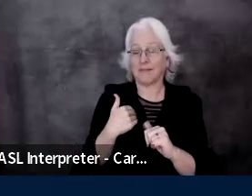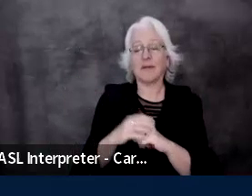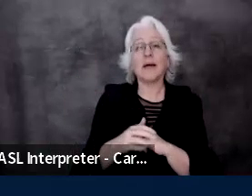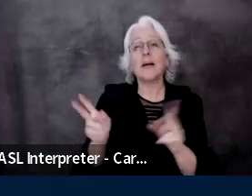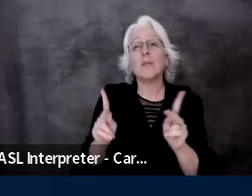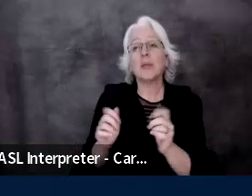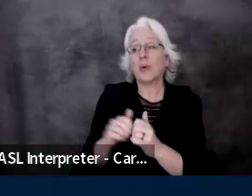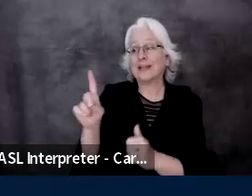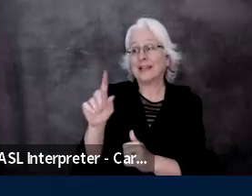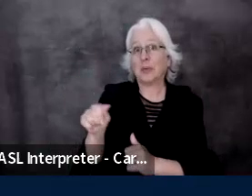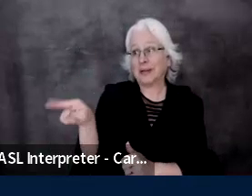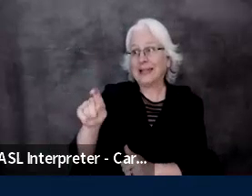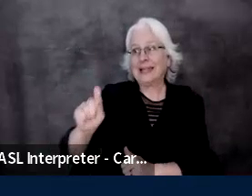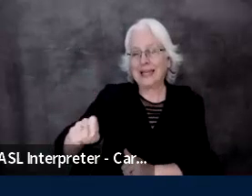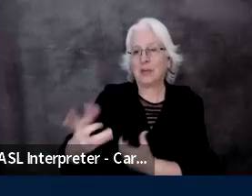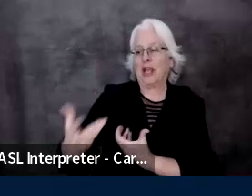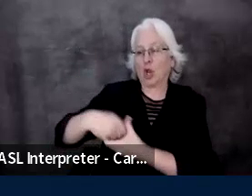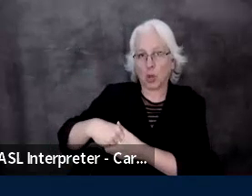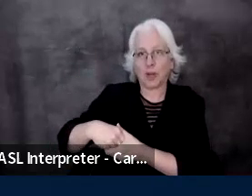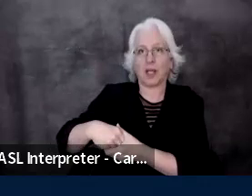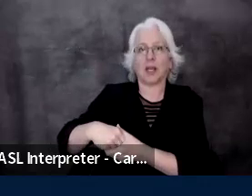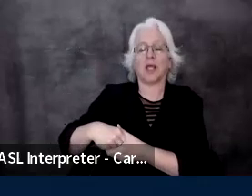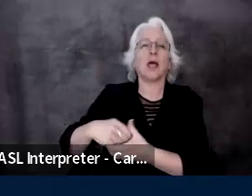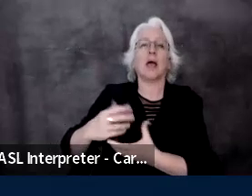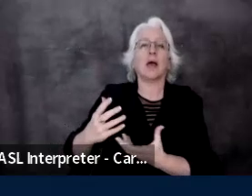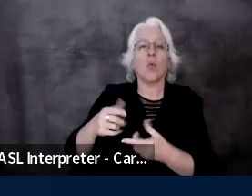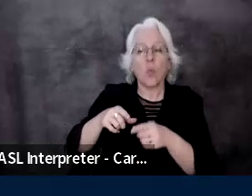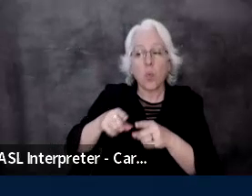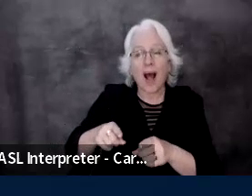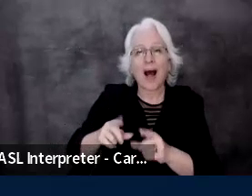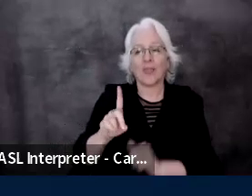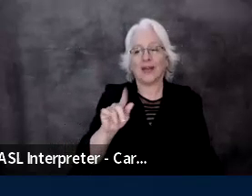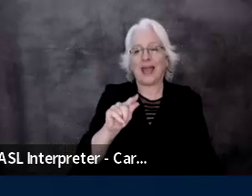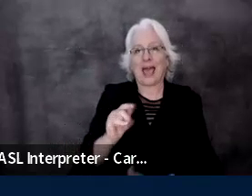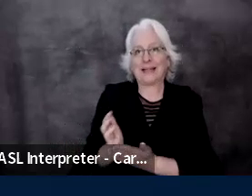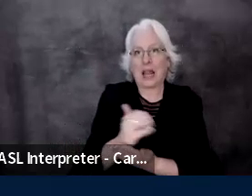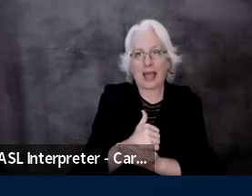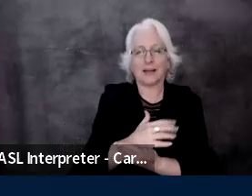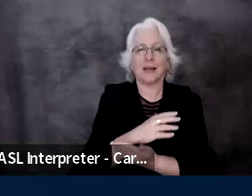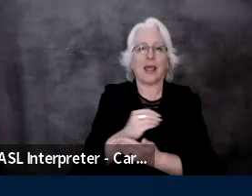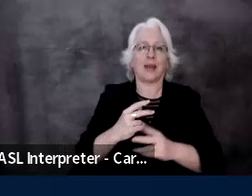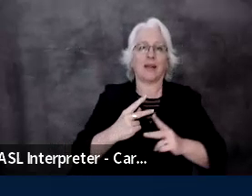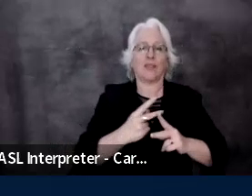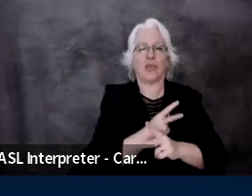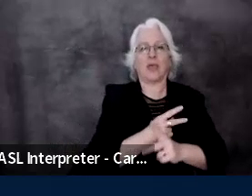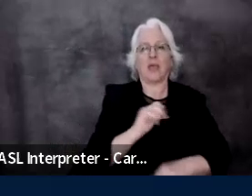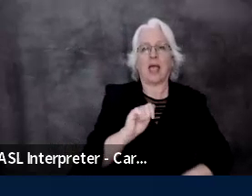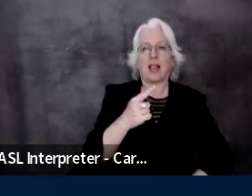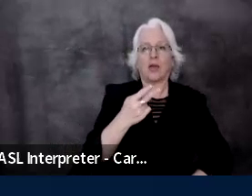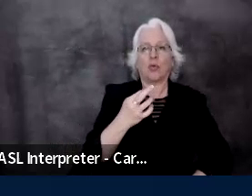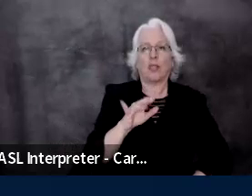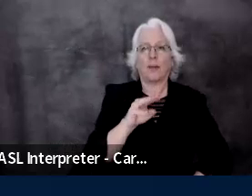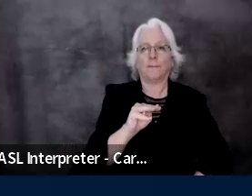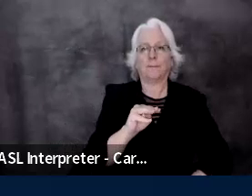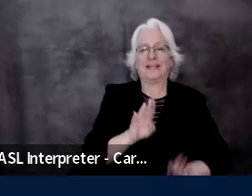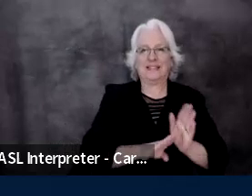be included and at the table as the data is being collected and the algorithms are being developed. So my question is to